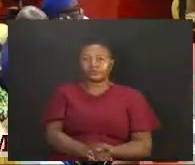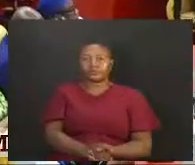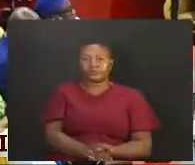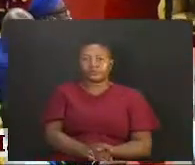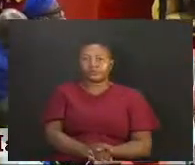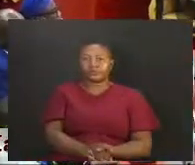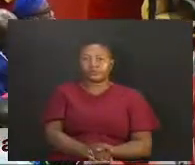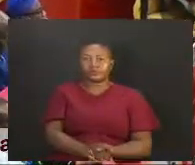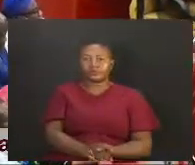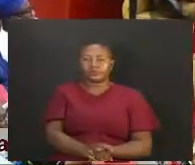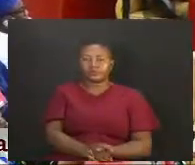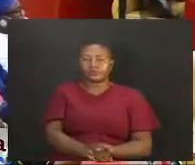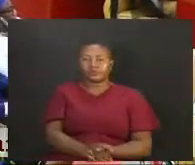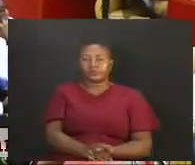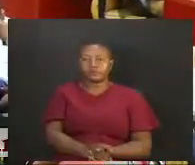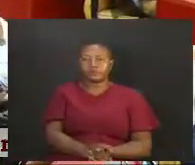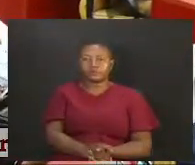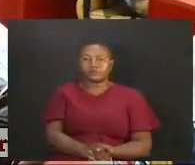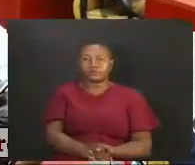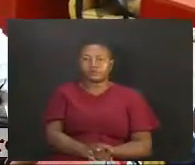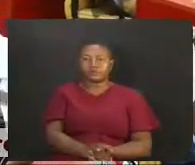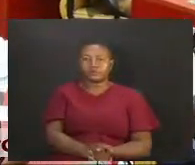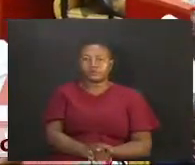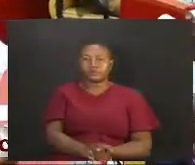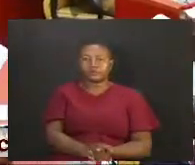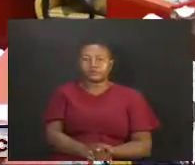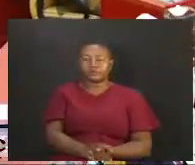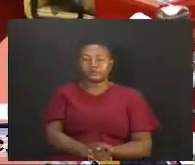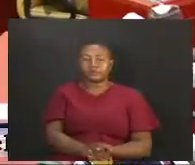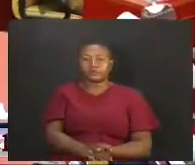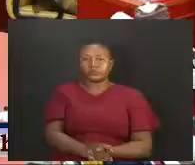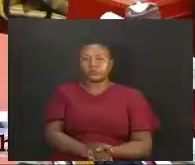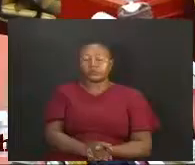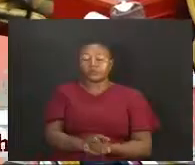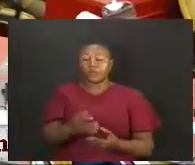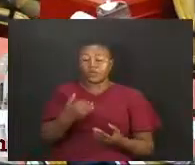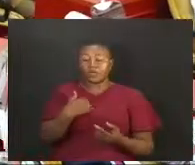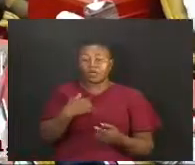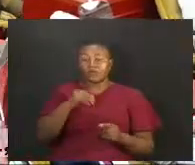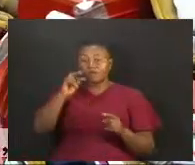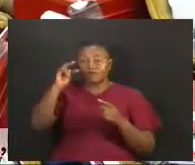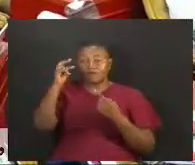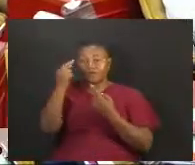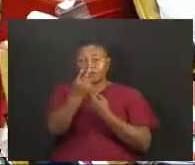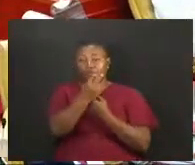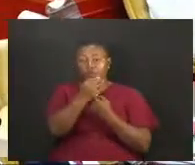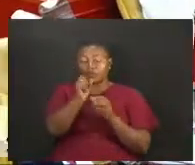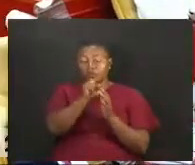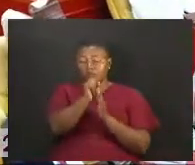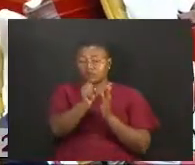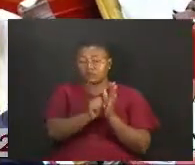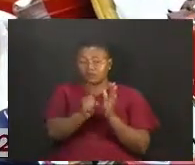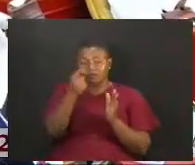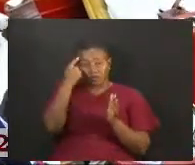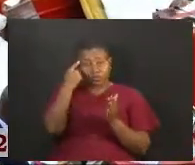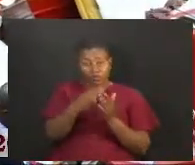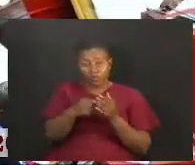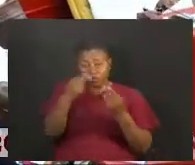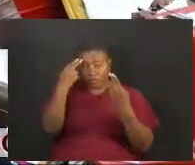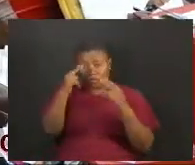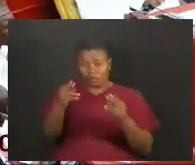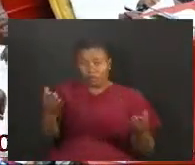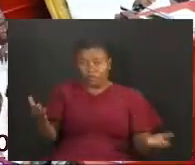There is a viewing session now of what has happened today, and that one too